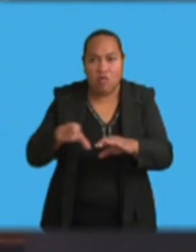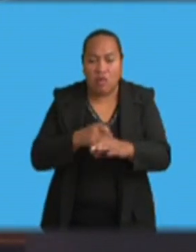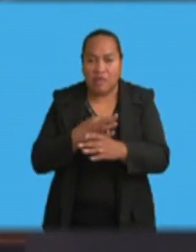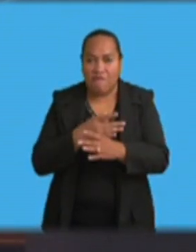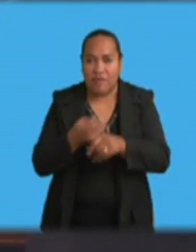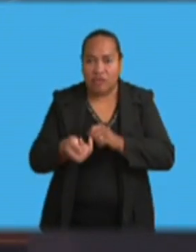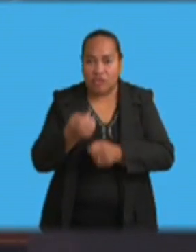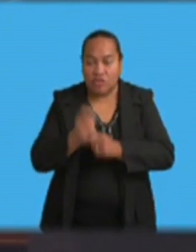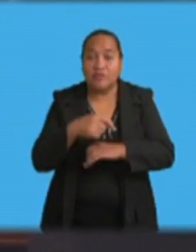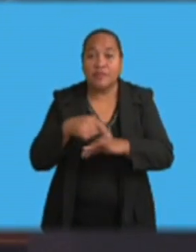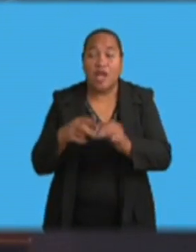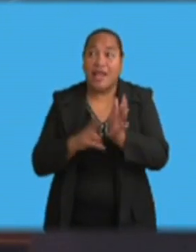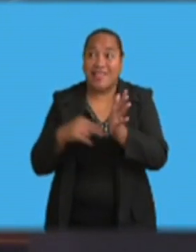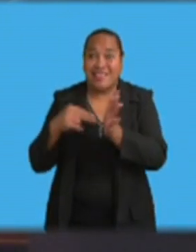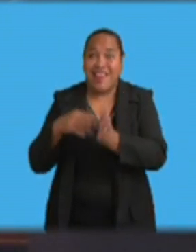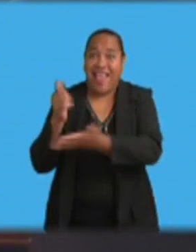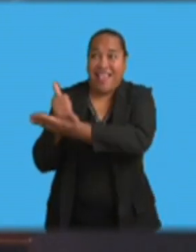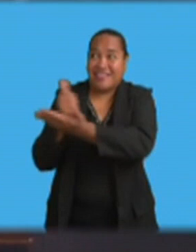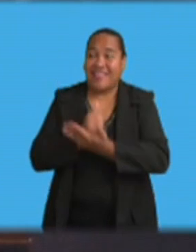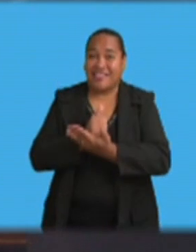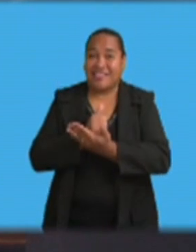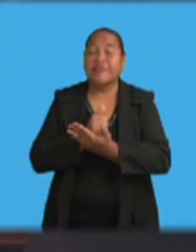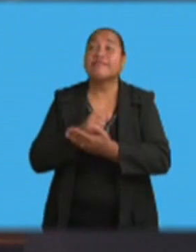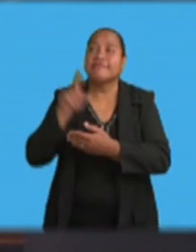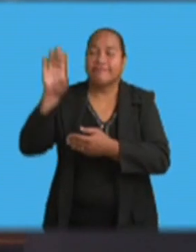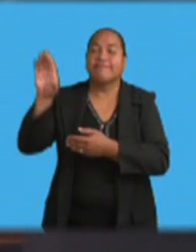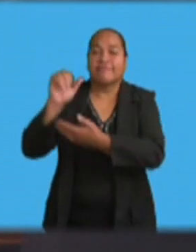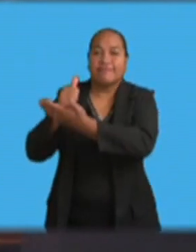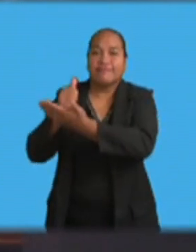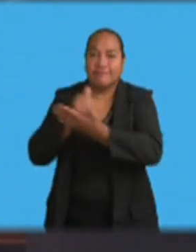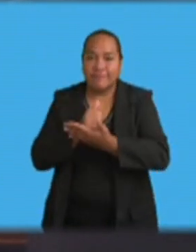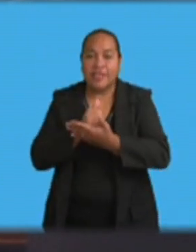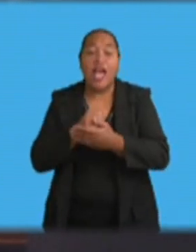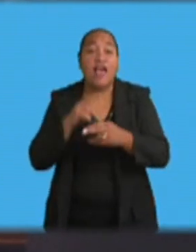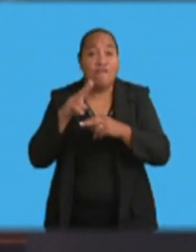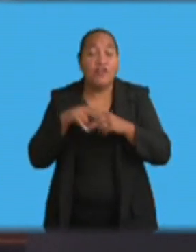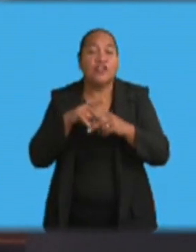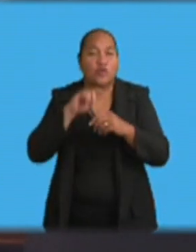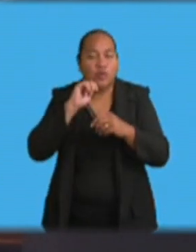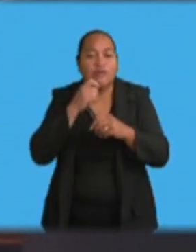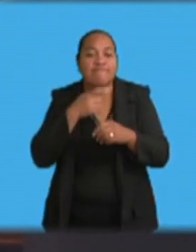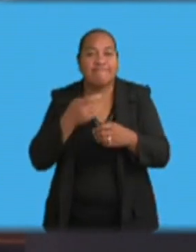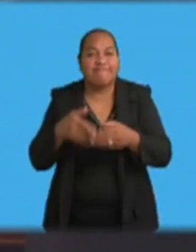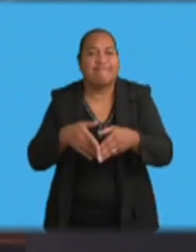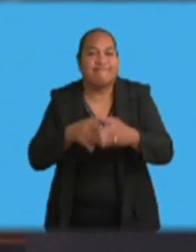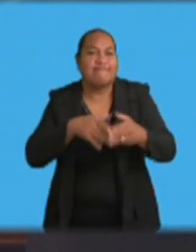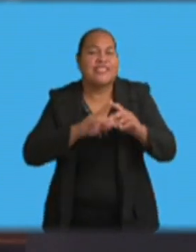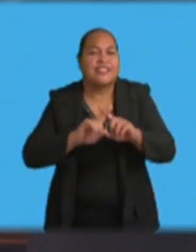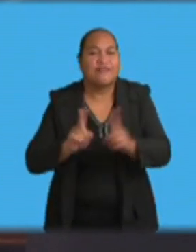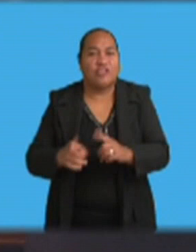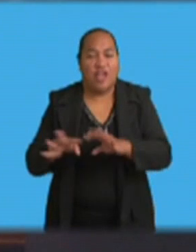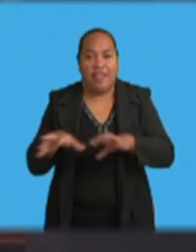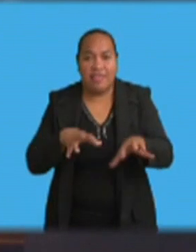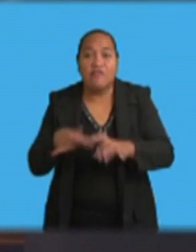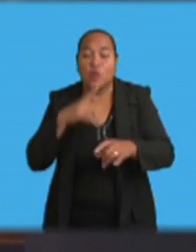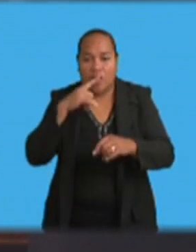the assistance from the New Zealand government, Fiji will mirror the activities that are more proactive, resource-based, while